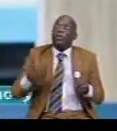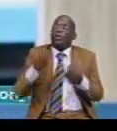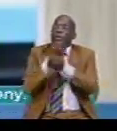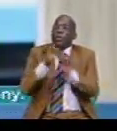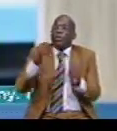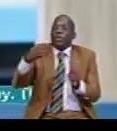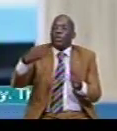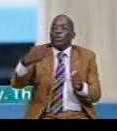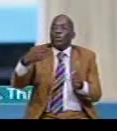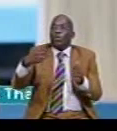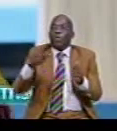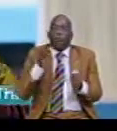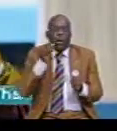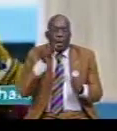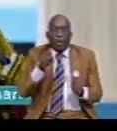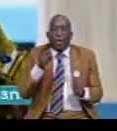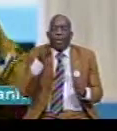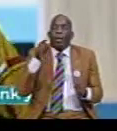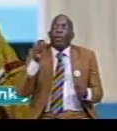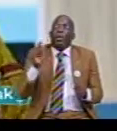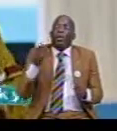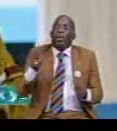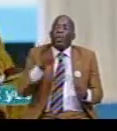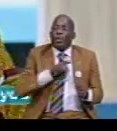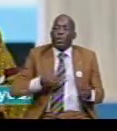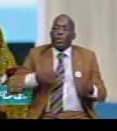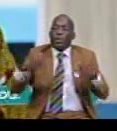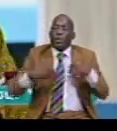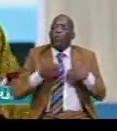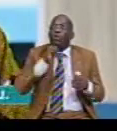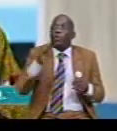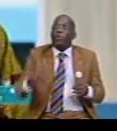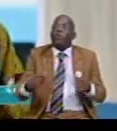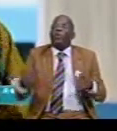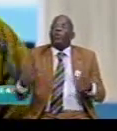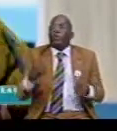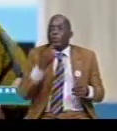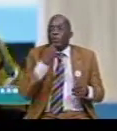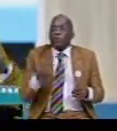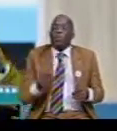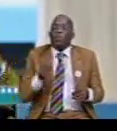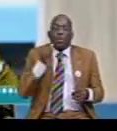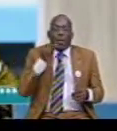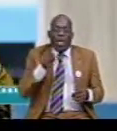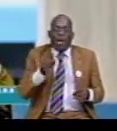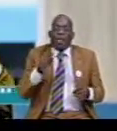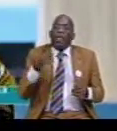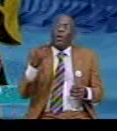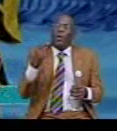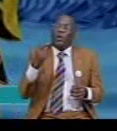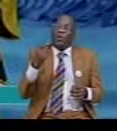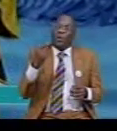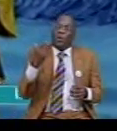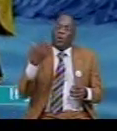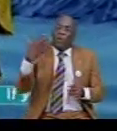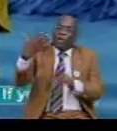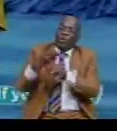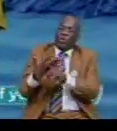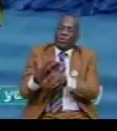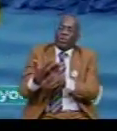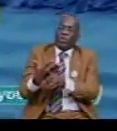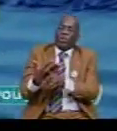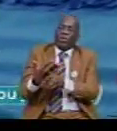lati bi osu marun sisin, kankan wu ni sale ikun mi bayi to nfun mi ni